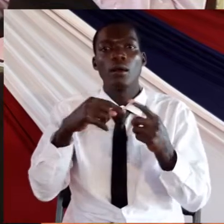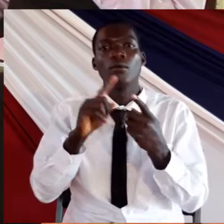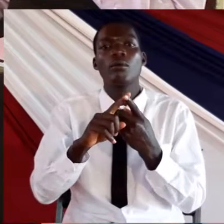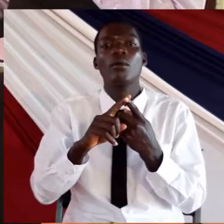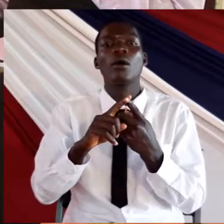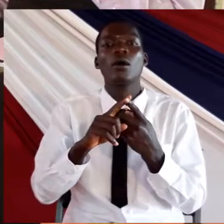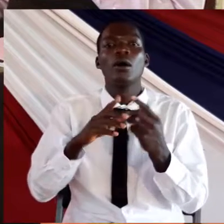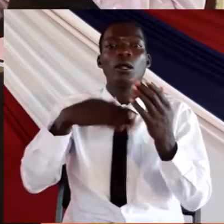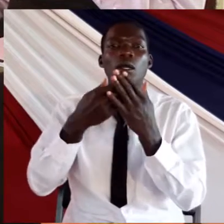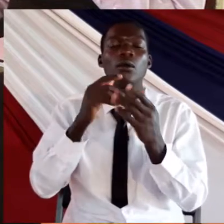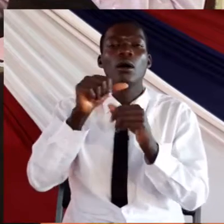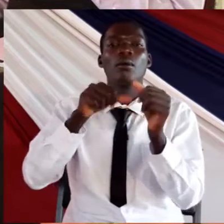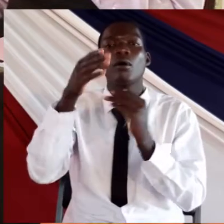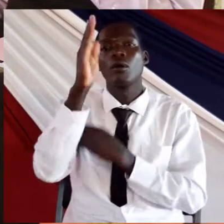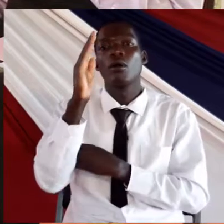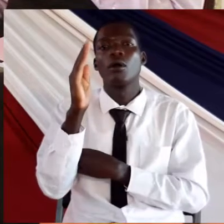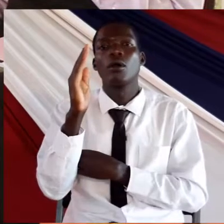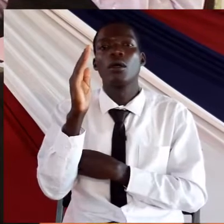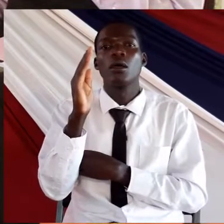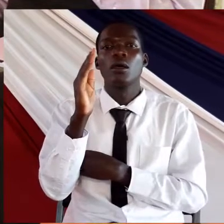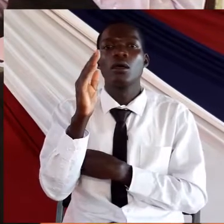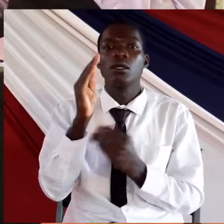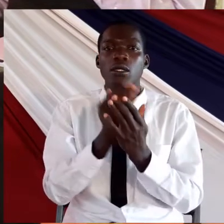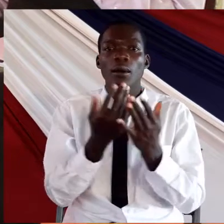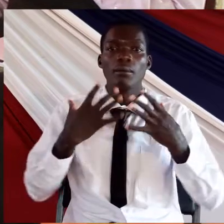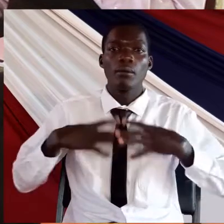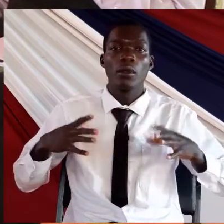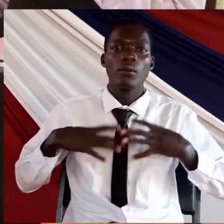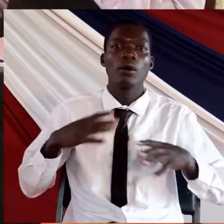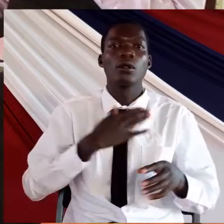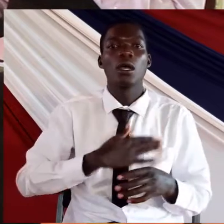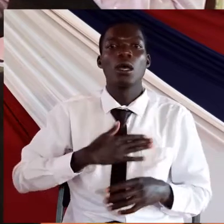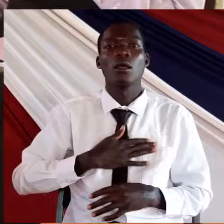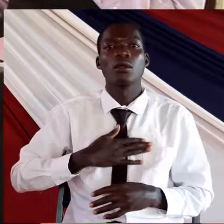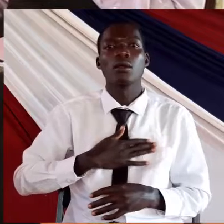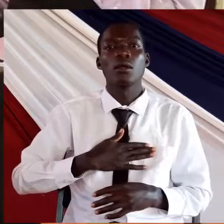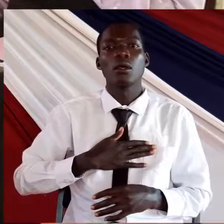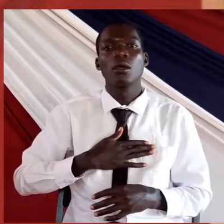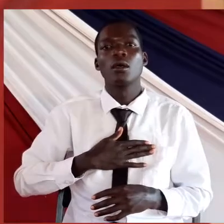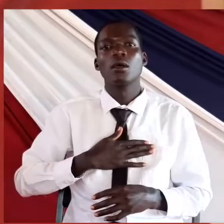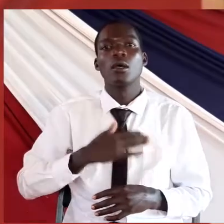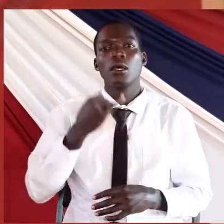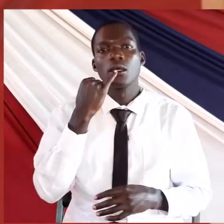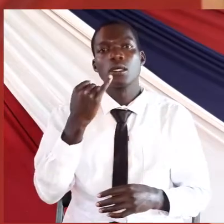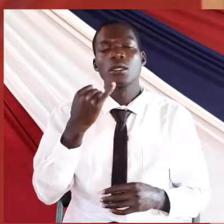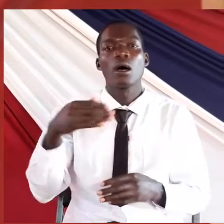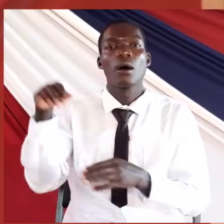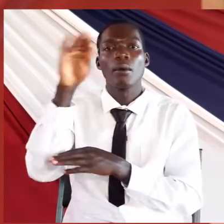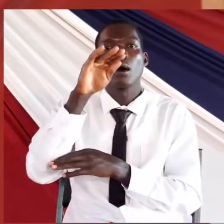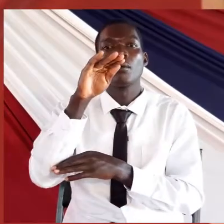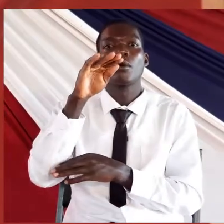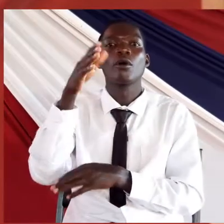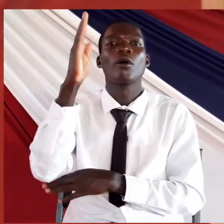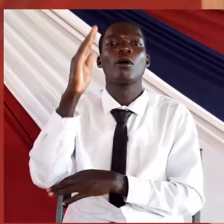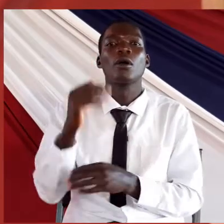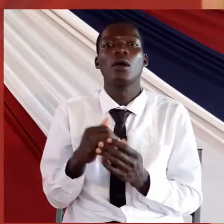supreme above God. Mm-hmm. And so, to some people, science is above God.